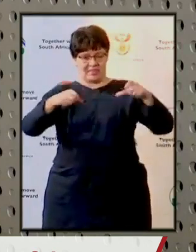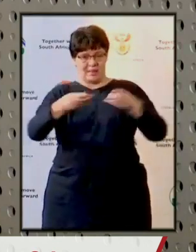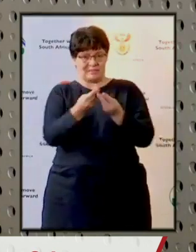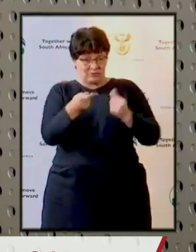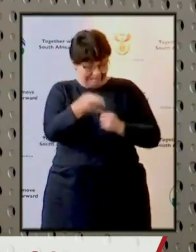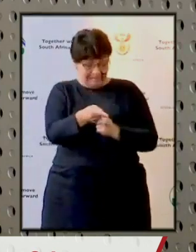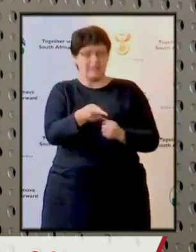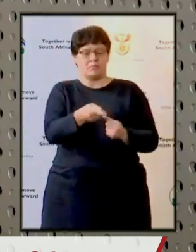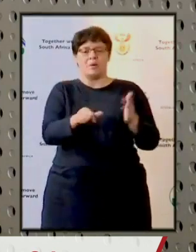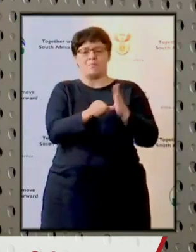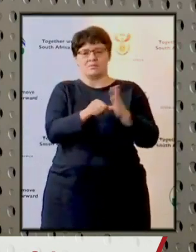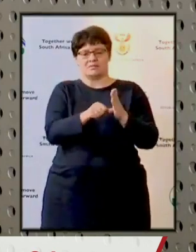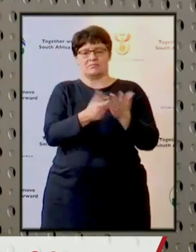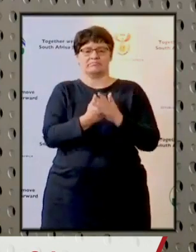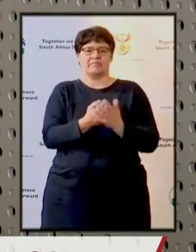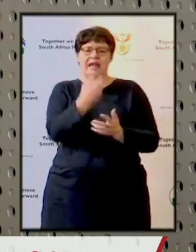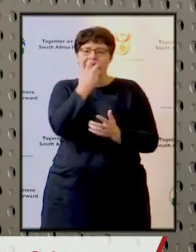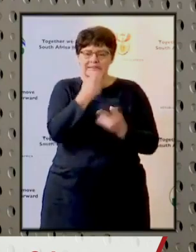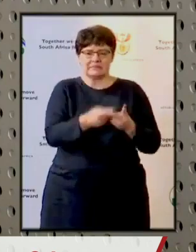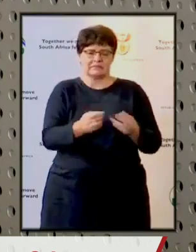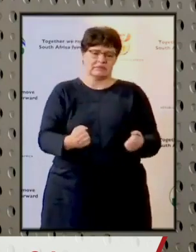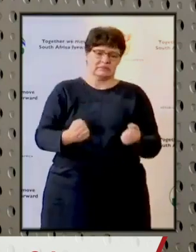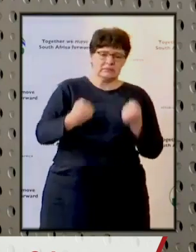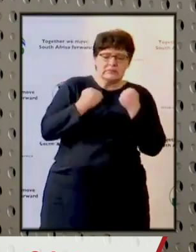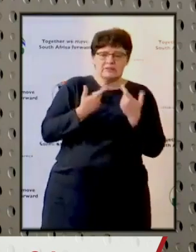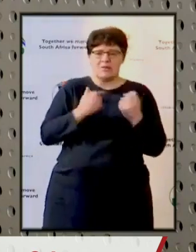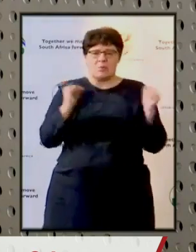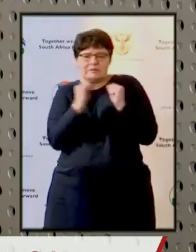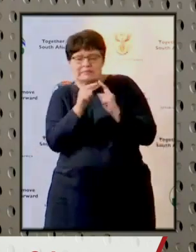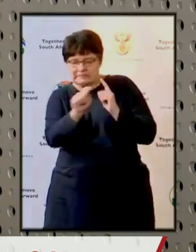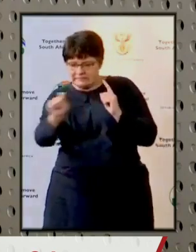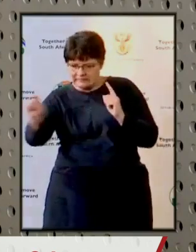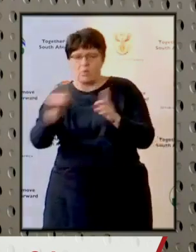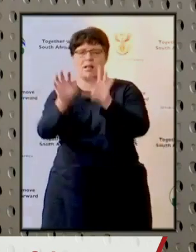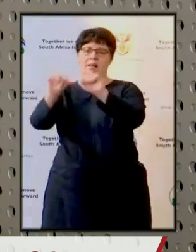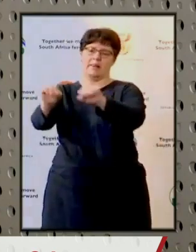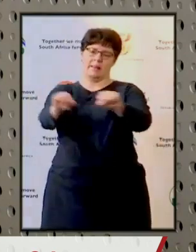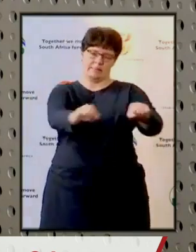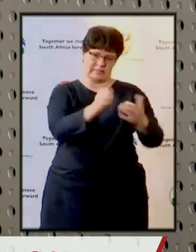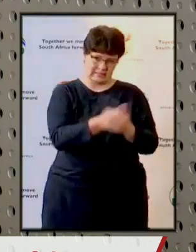important. Heaters, bedding for winter is going to be allowed.